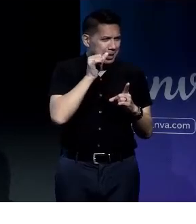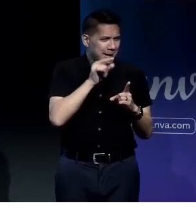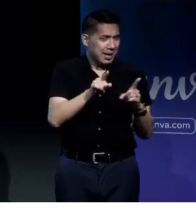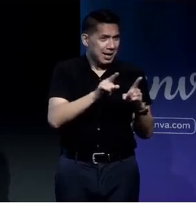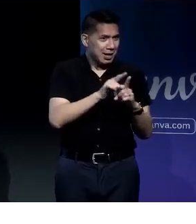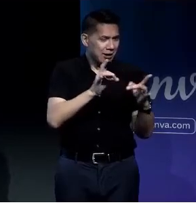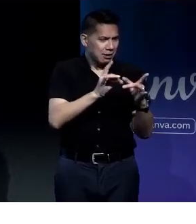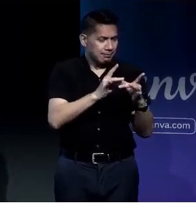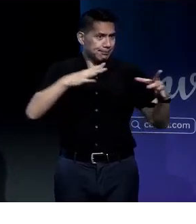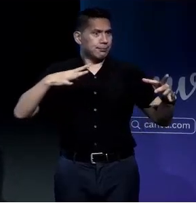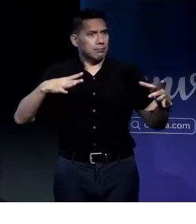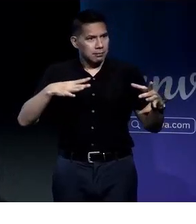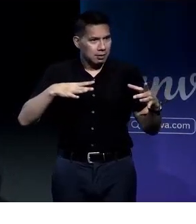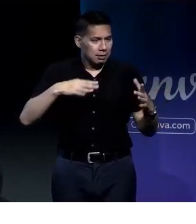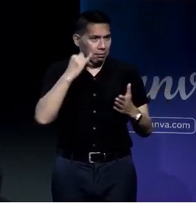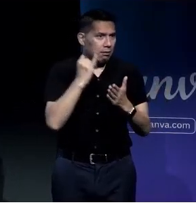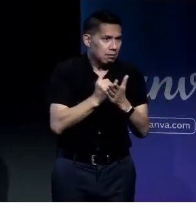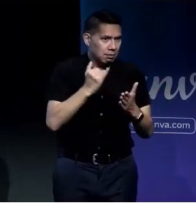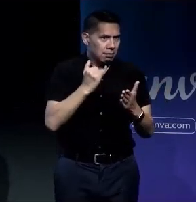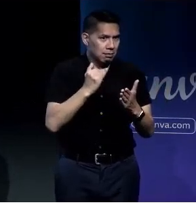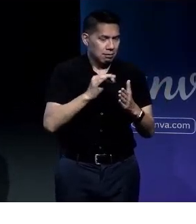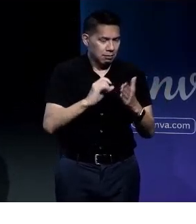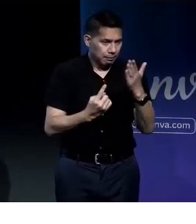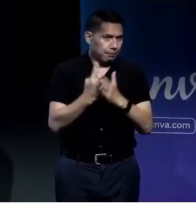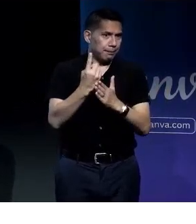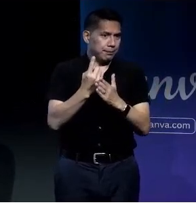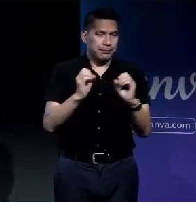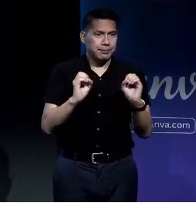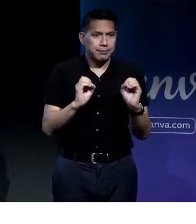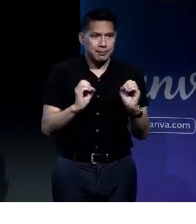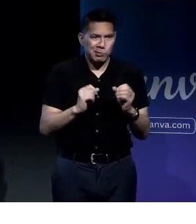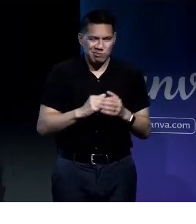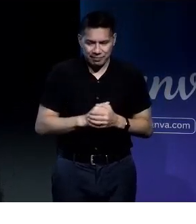there aren't findings that pop up.